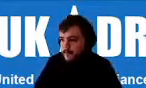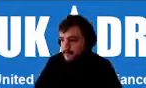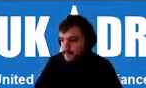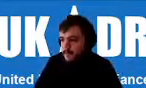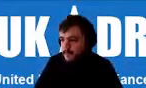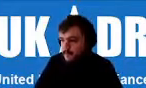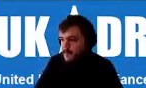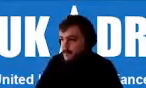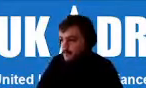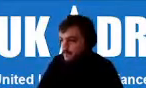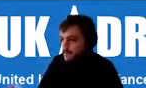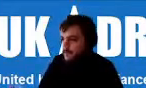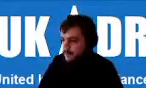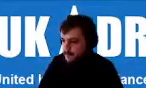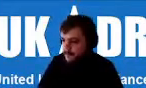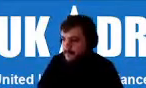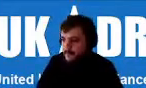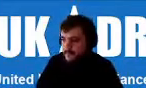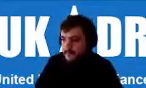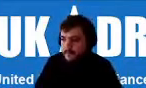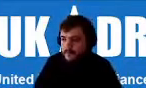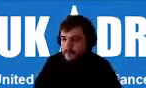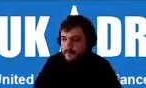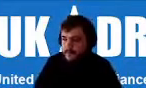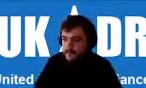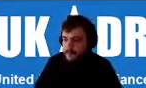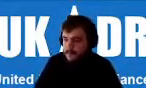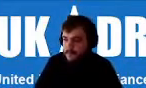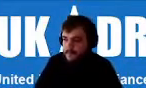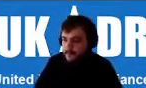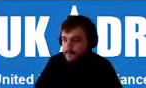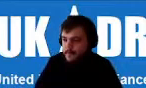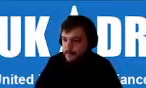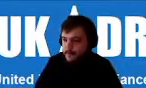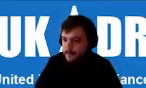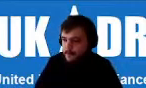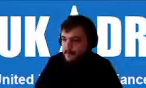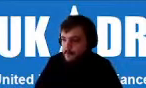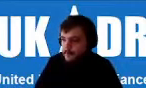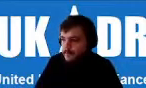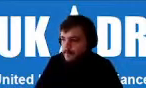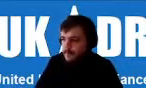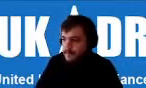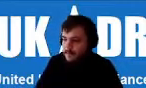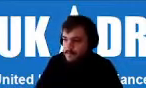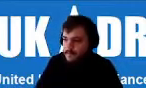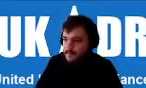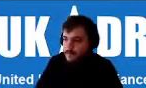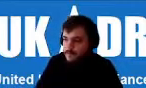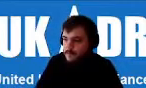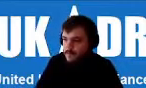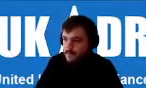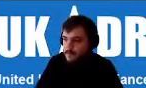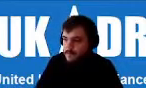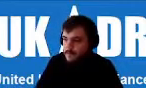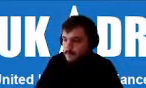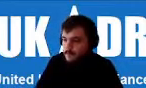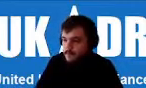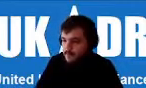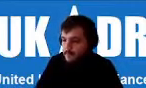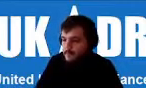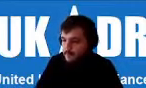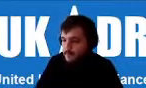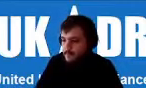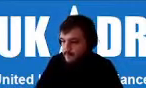to target their efforts most and to receive the biggest bang for their buck in terms of who is most vulnerable when